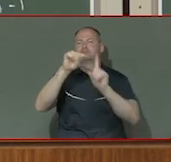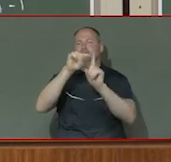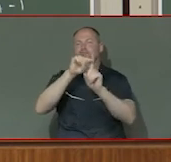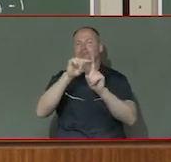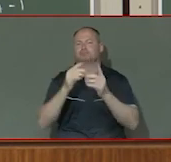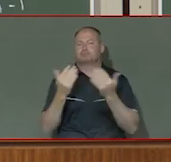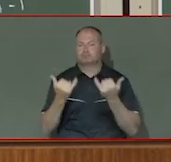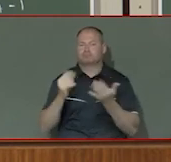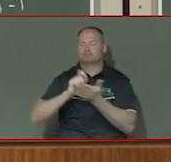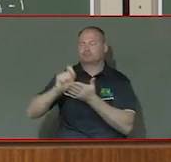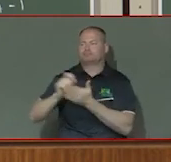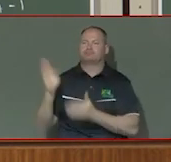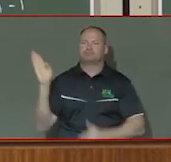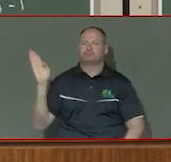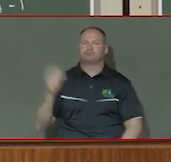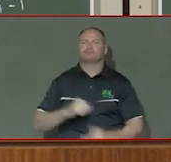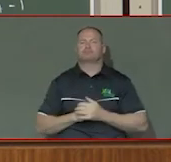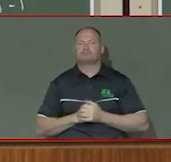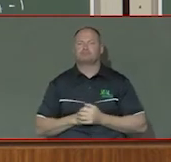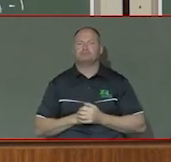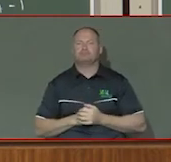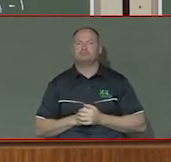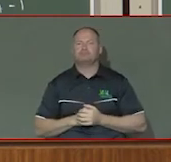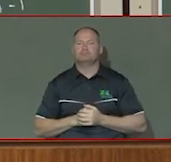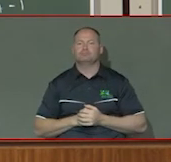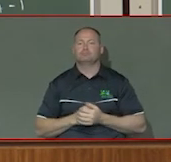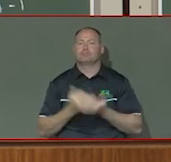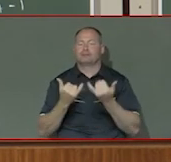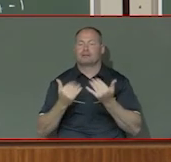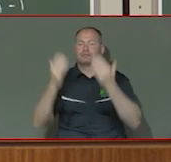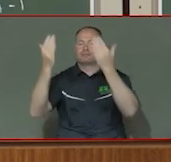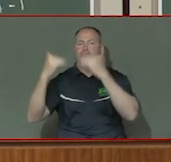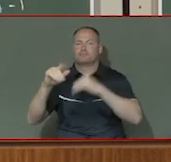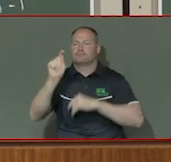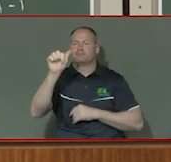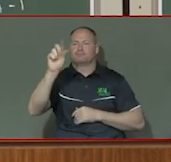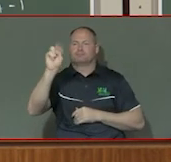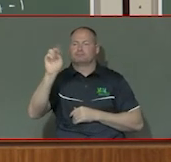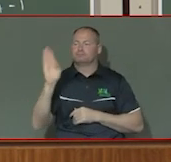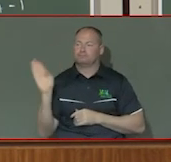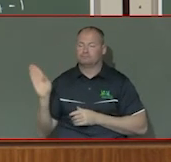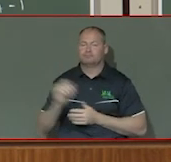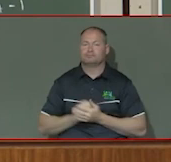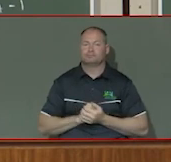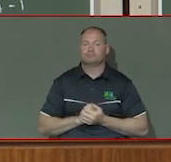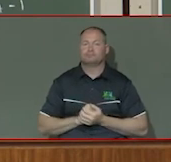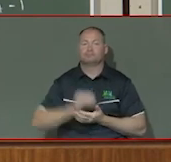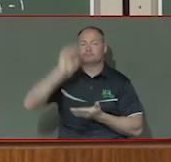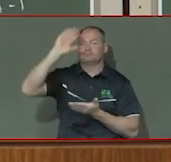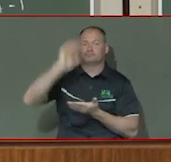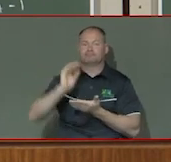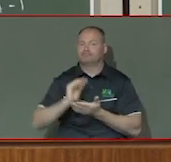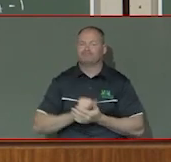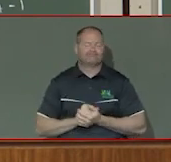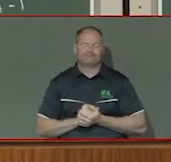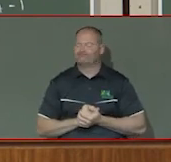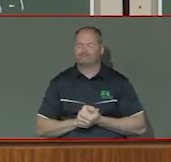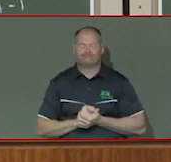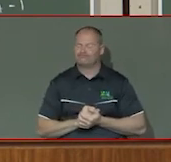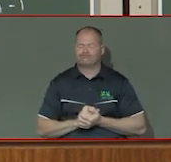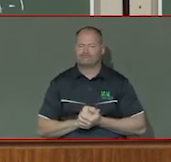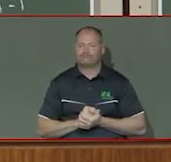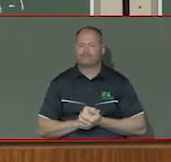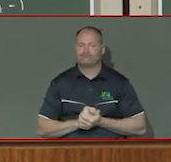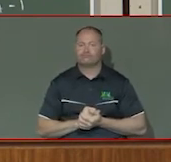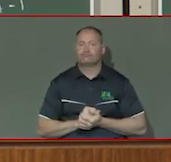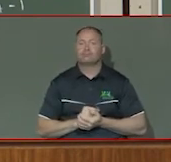Are you with me? Right, the tan of theta minus 360. People, that is not a reduction formula. Yes, you